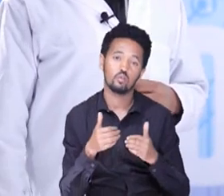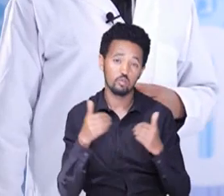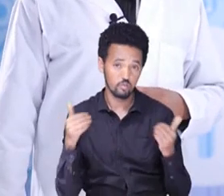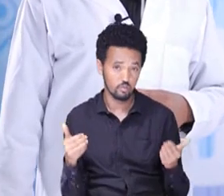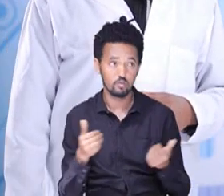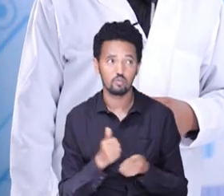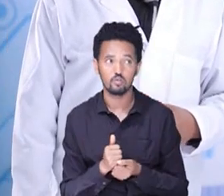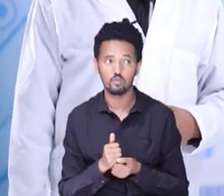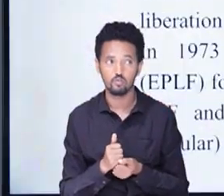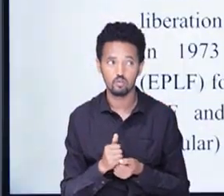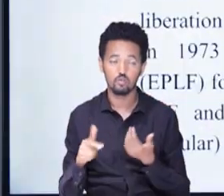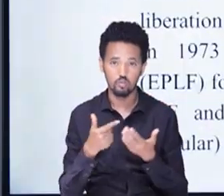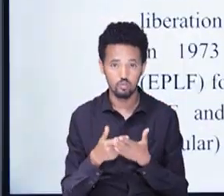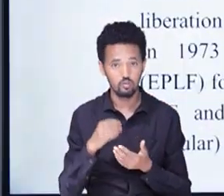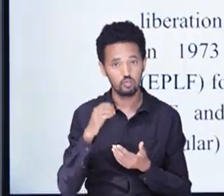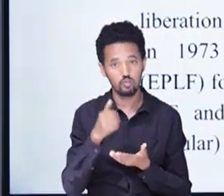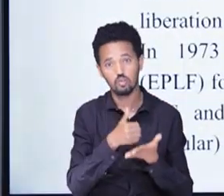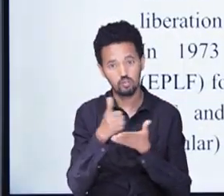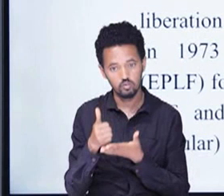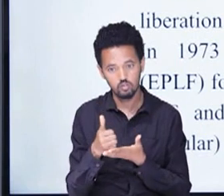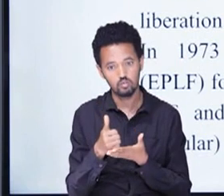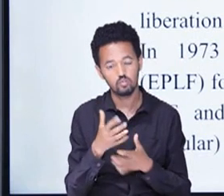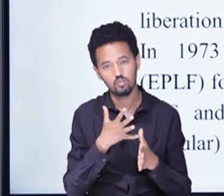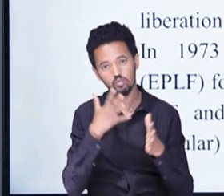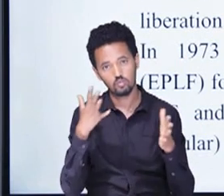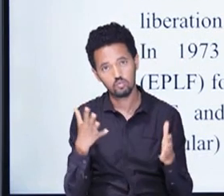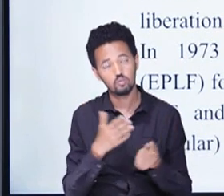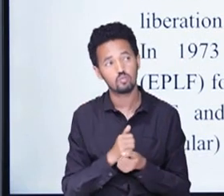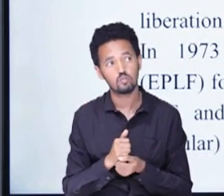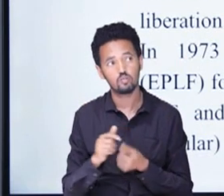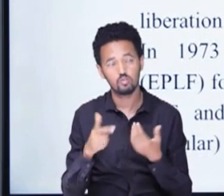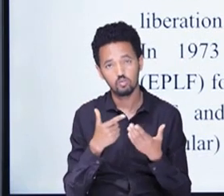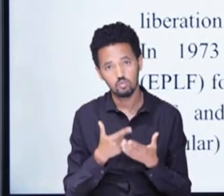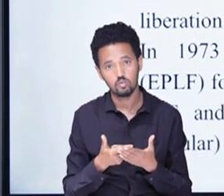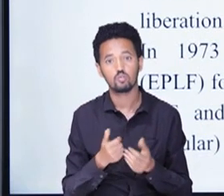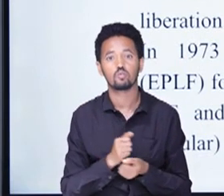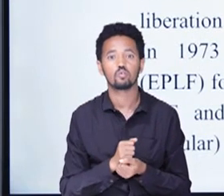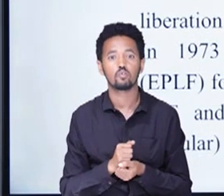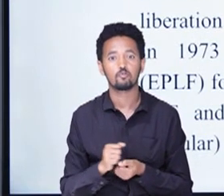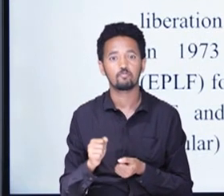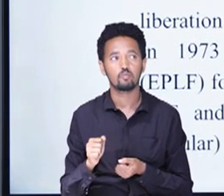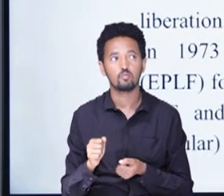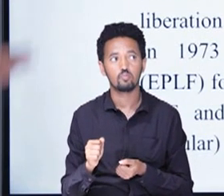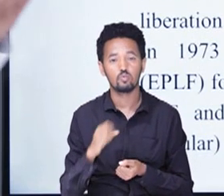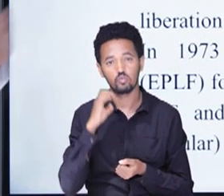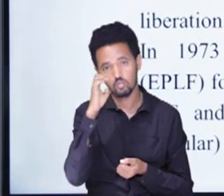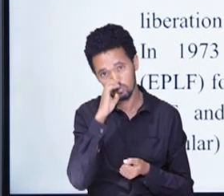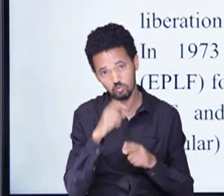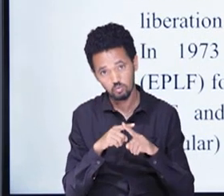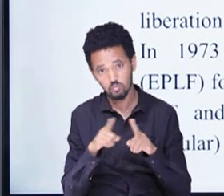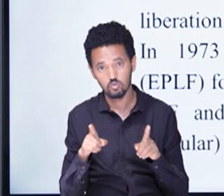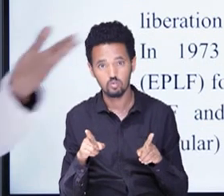In November 1962, the Eritrea Assembly voted itself existing binding federal arrangement to decide unite with Ethiopia.